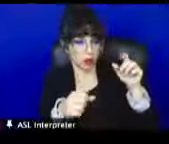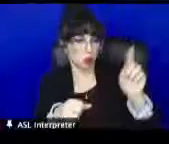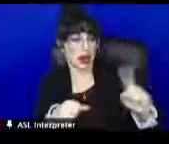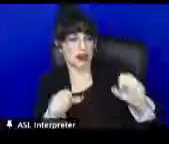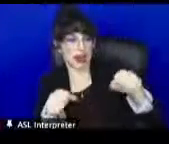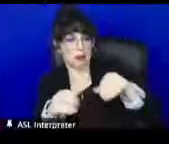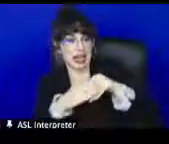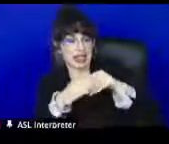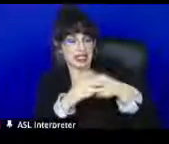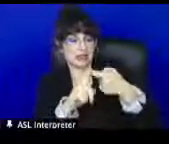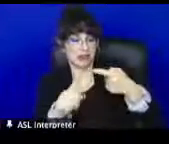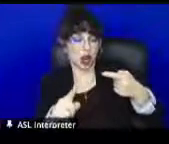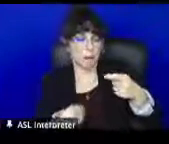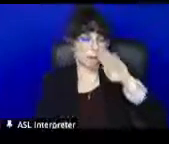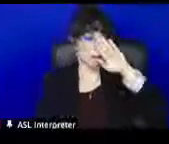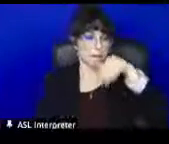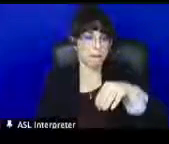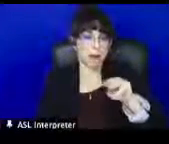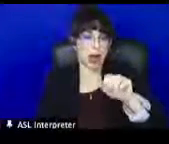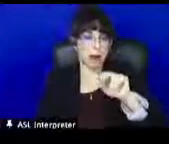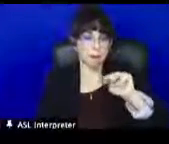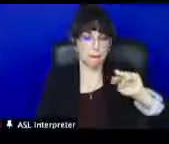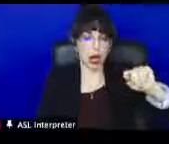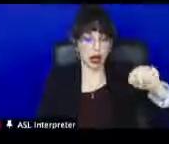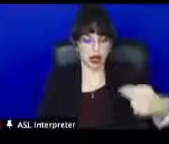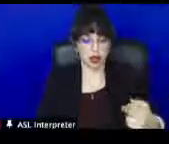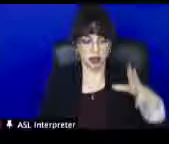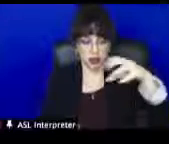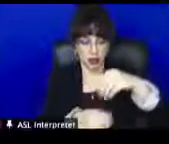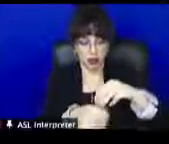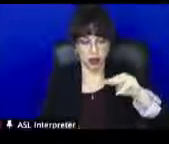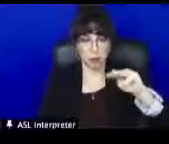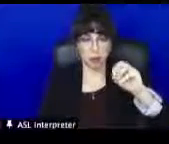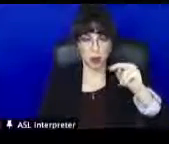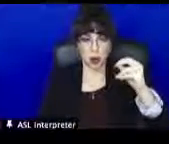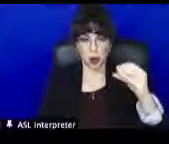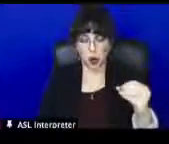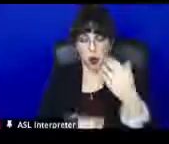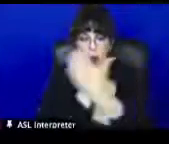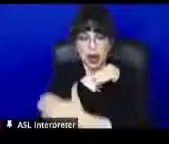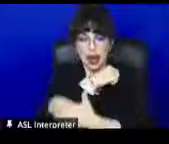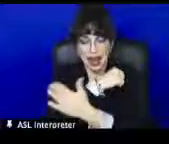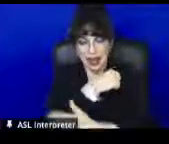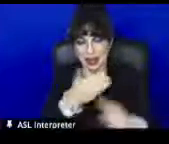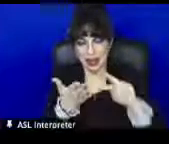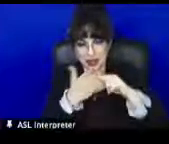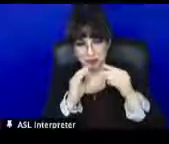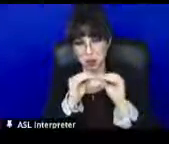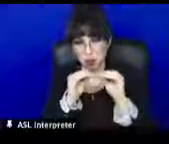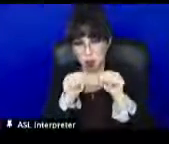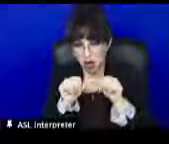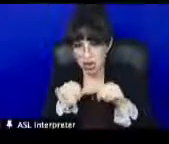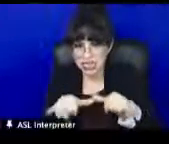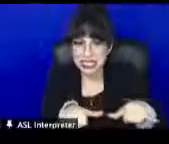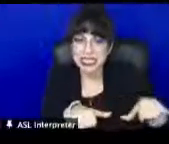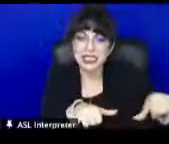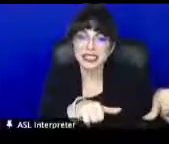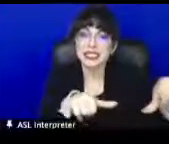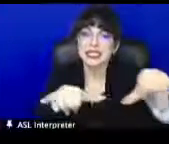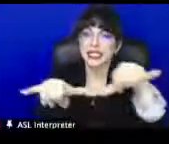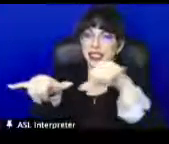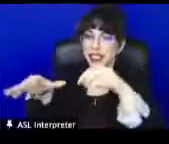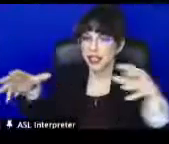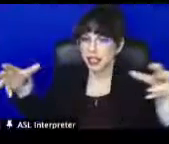which is in Mono County. So what we're trying to do is make it more contiguous.